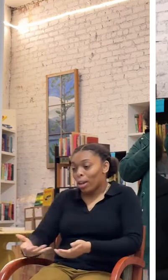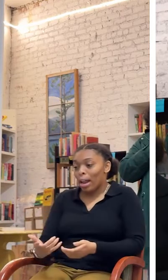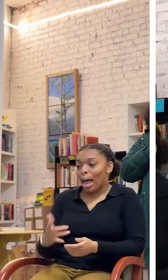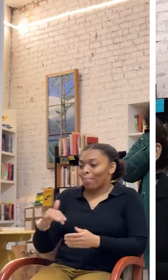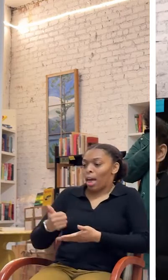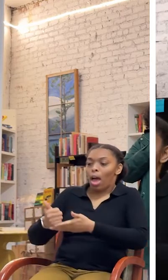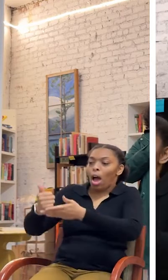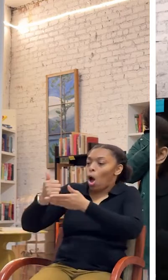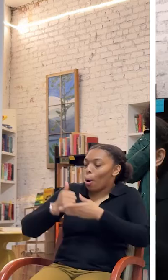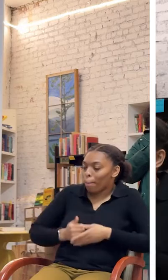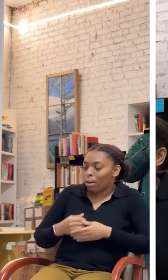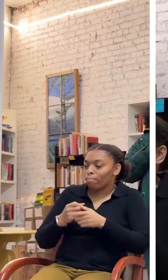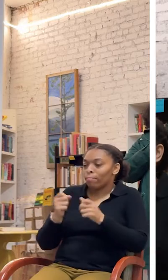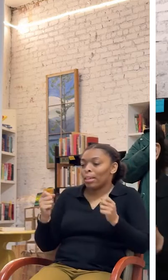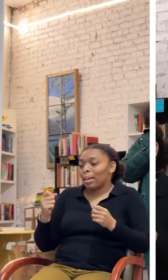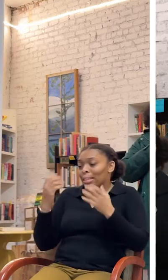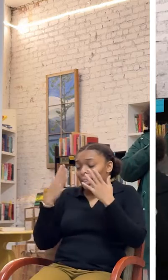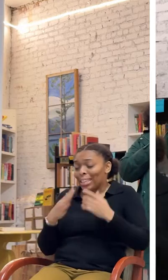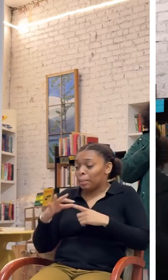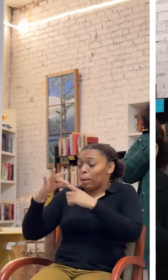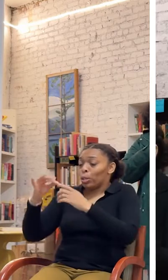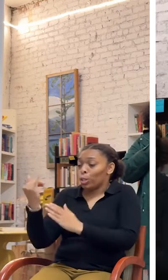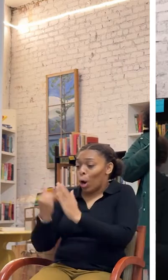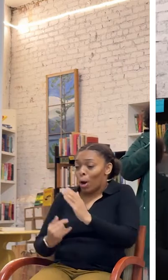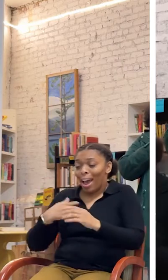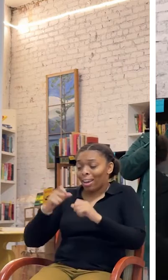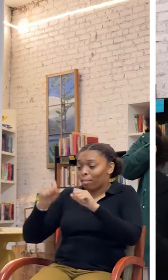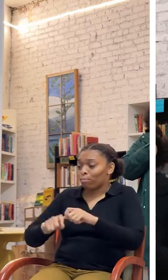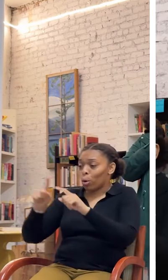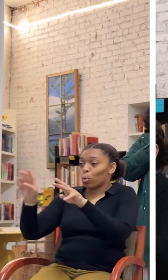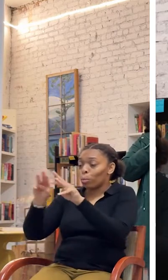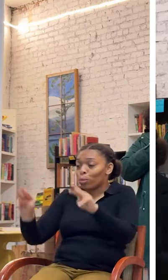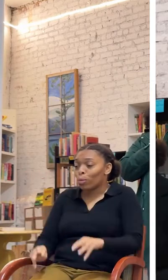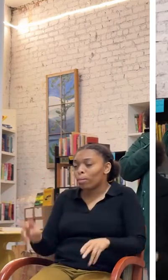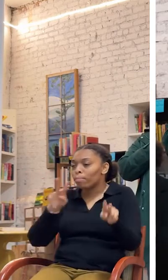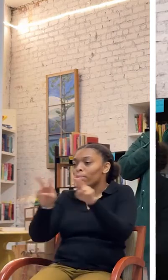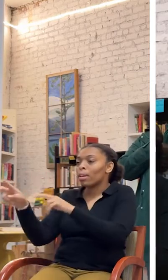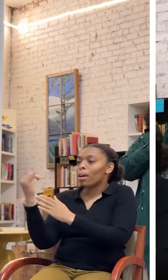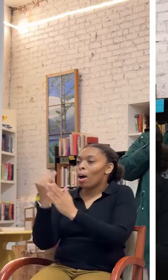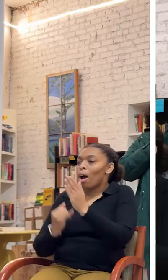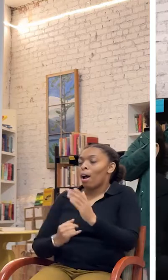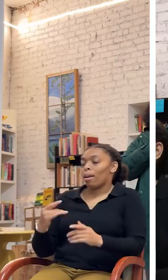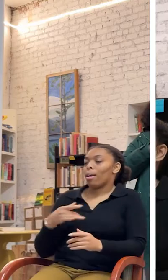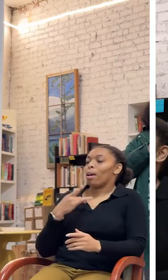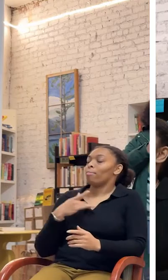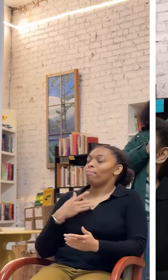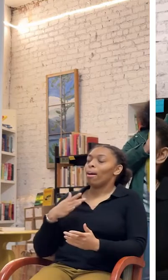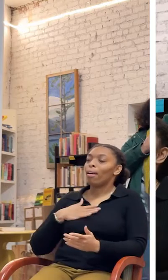those moments of sadness, especially art. I could go into a museum and see artwork, and that immediately